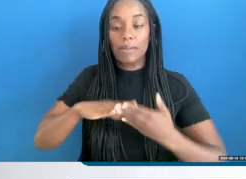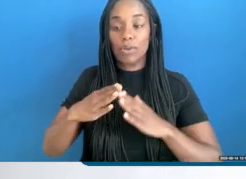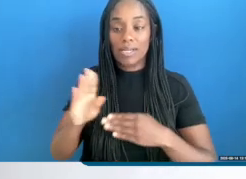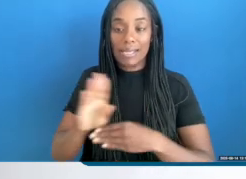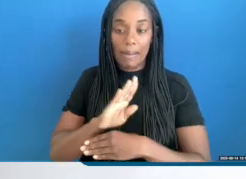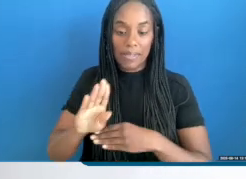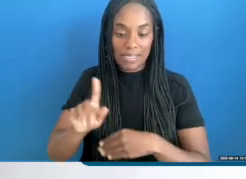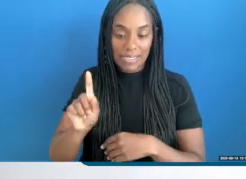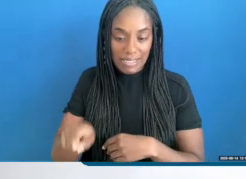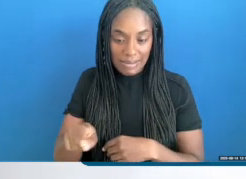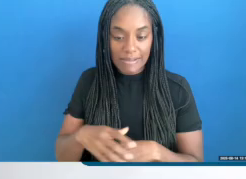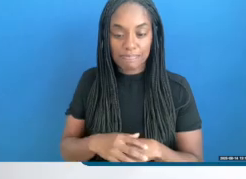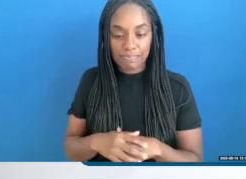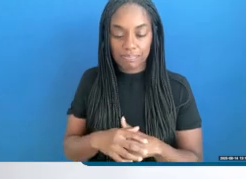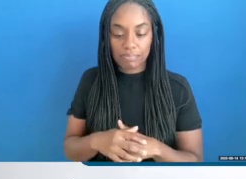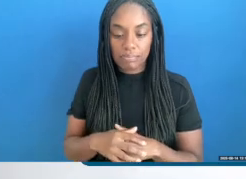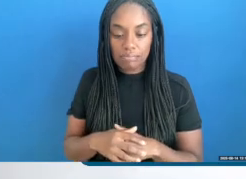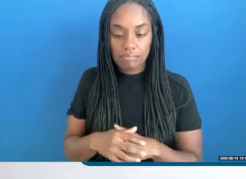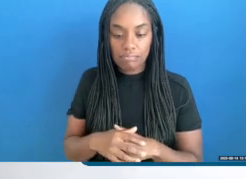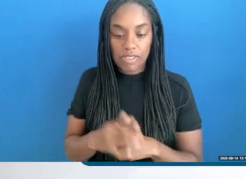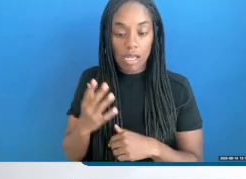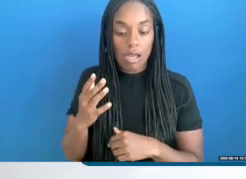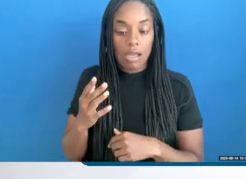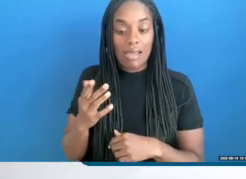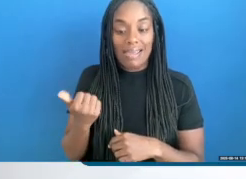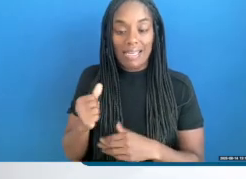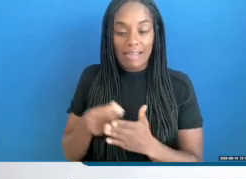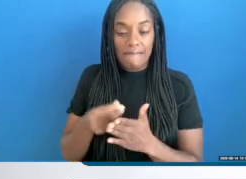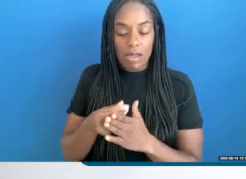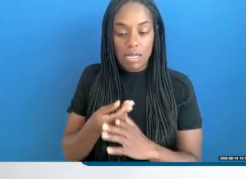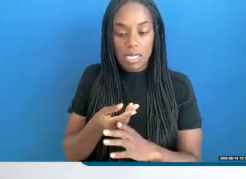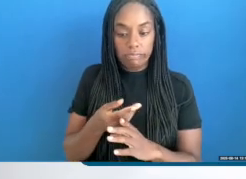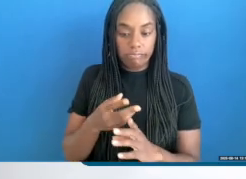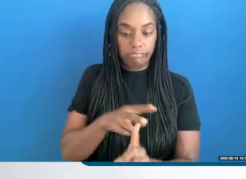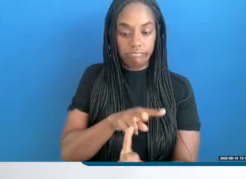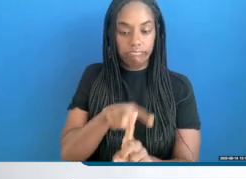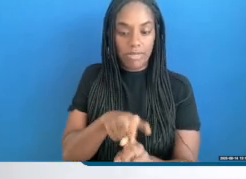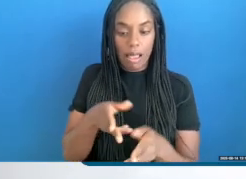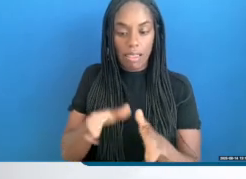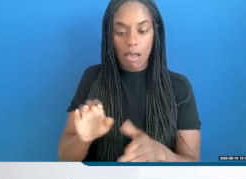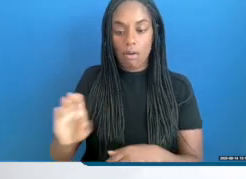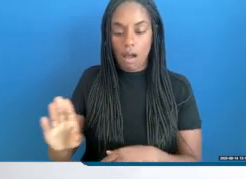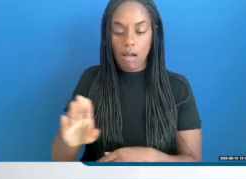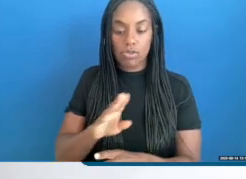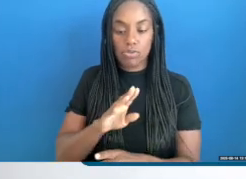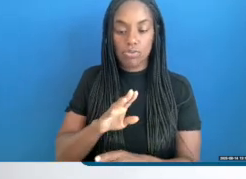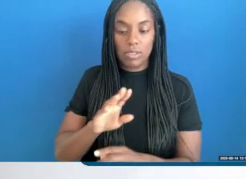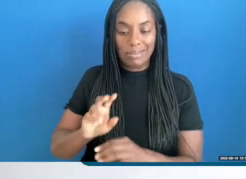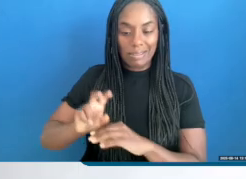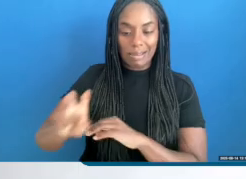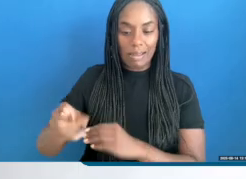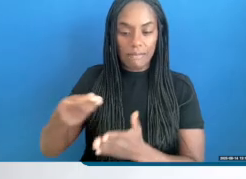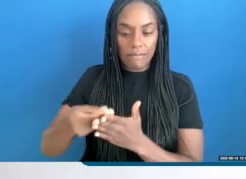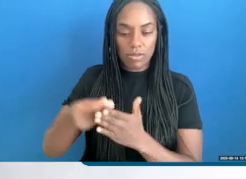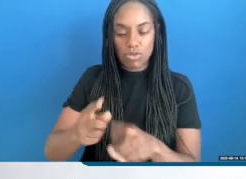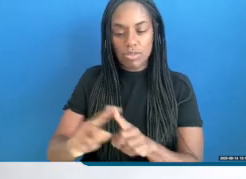allocate funds to different incentive projects. That's where we collaborate with you and other interested parties